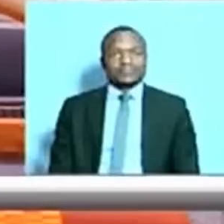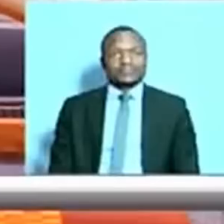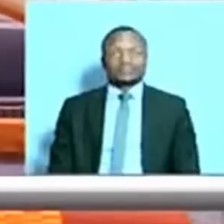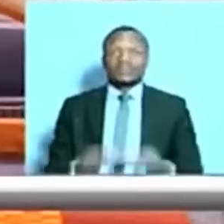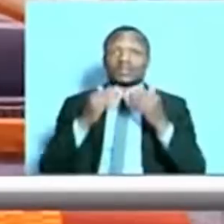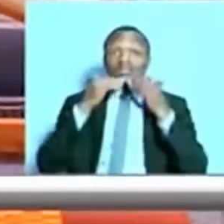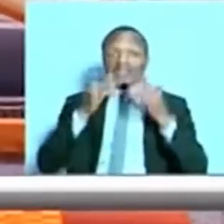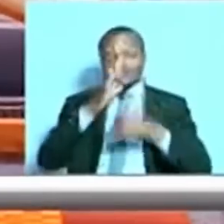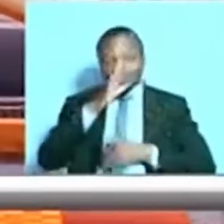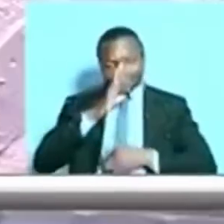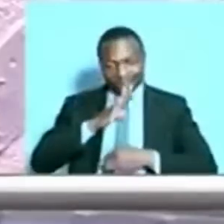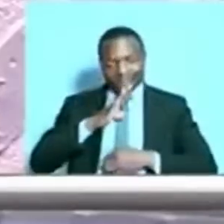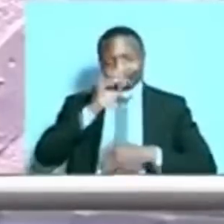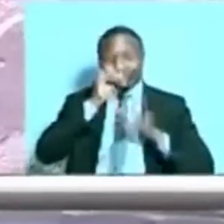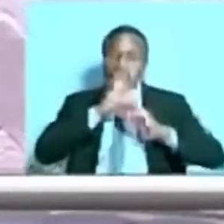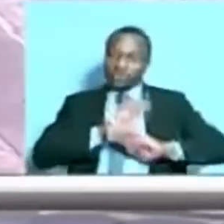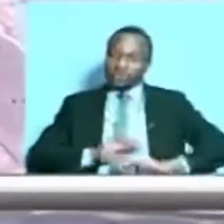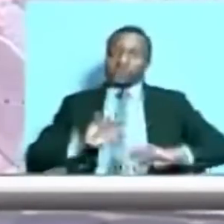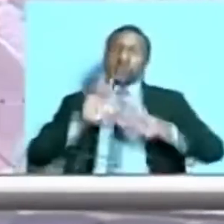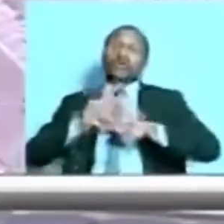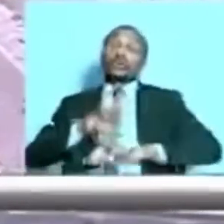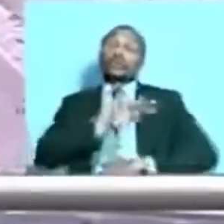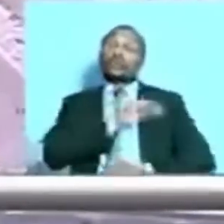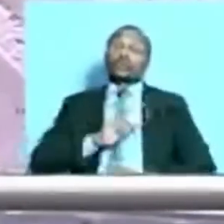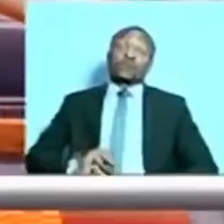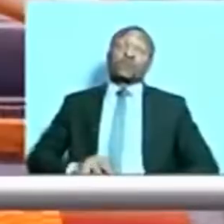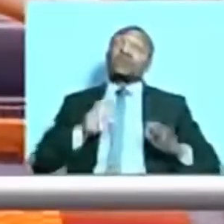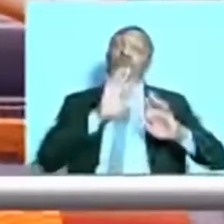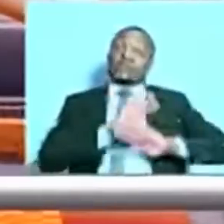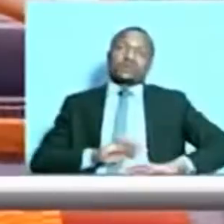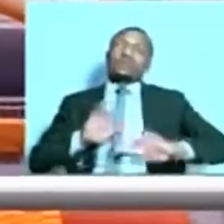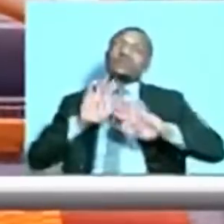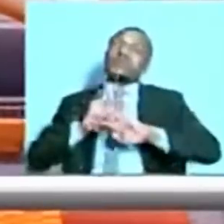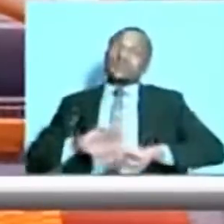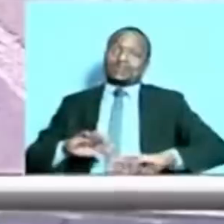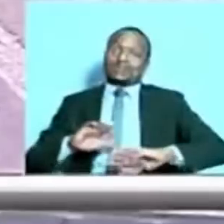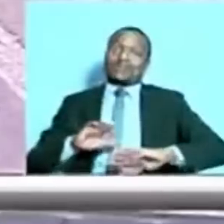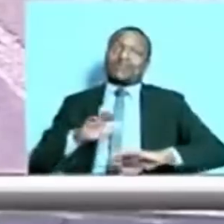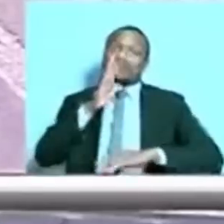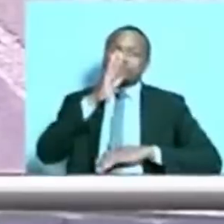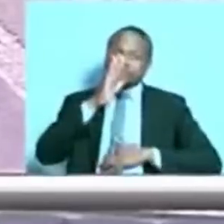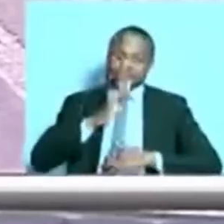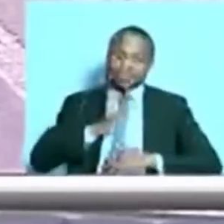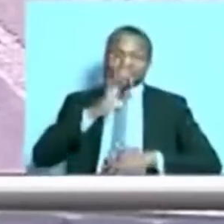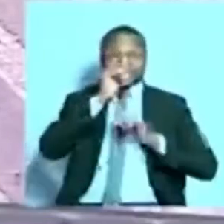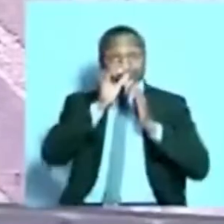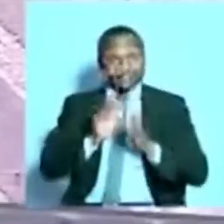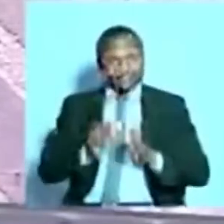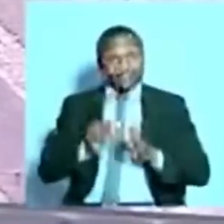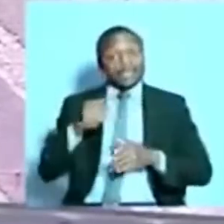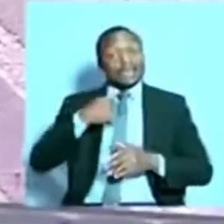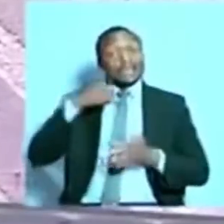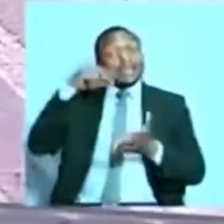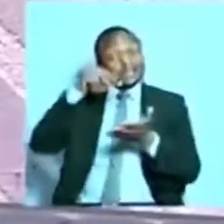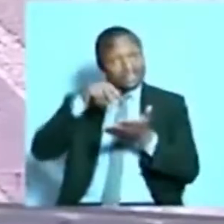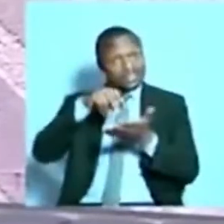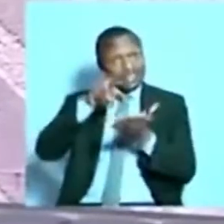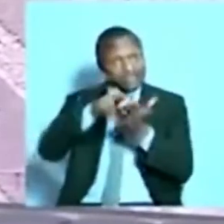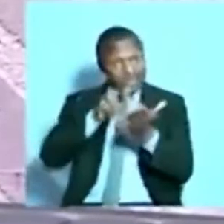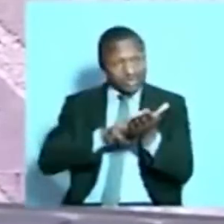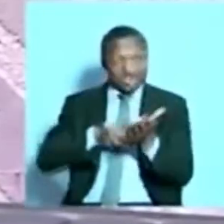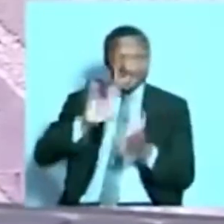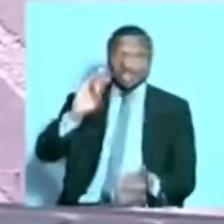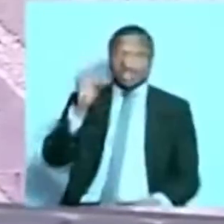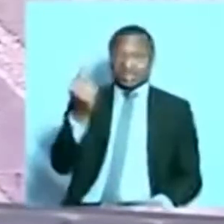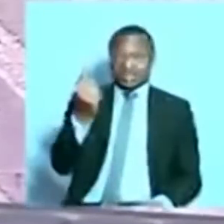Thank you, Madam Speaker. Madam Speaker. Order, Honorable Members. Order. Madam Speaker, our Standing Order